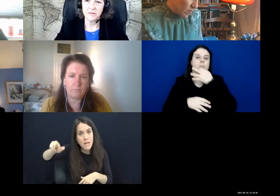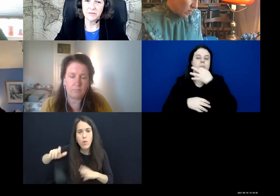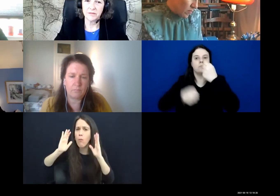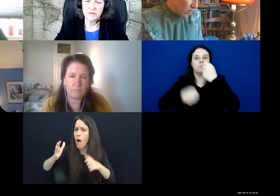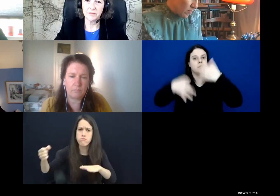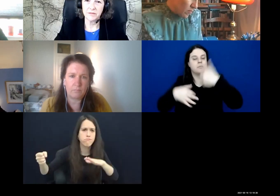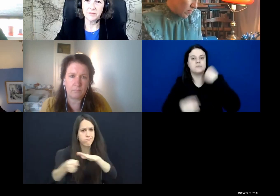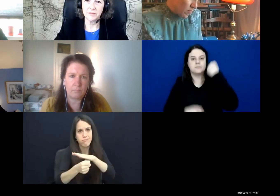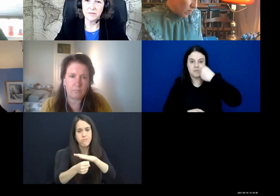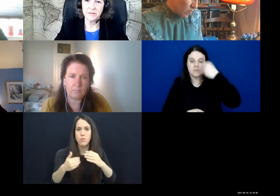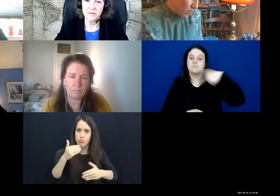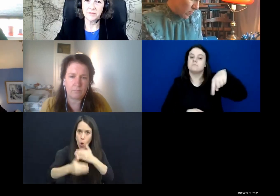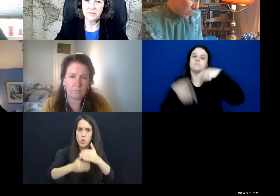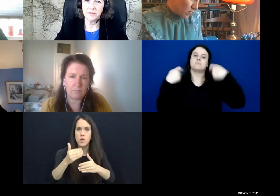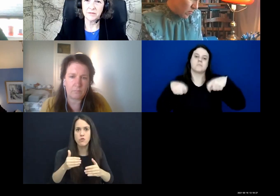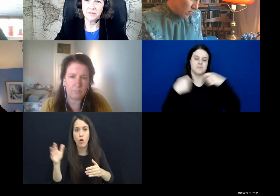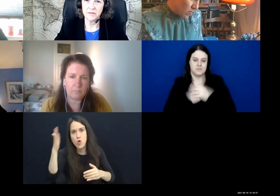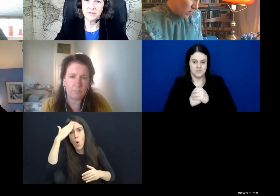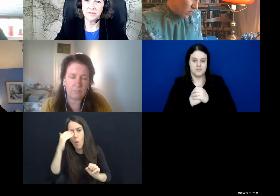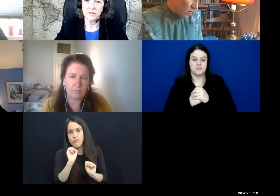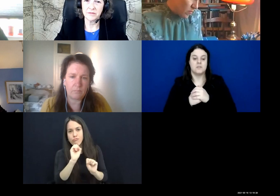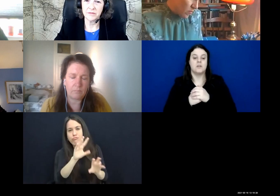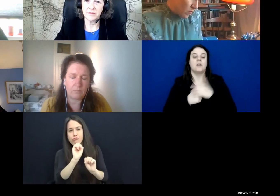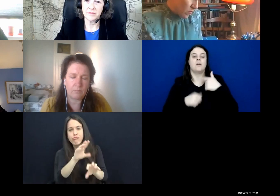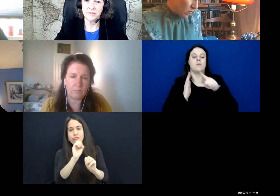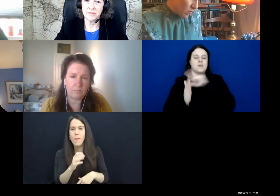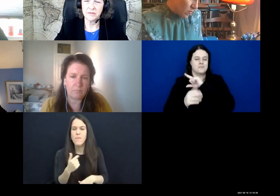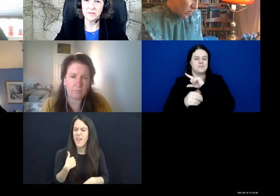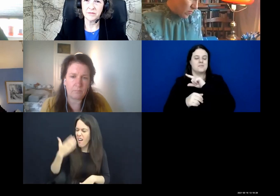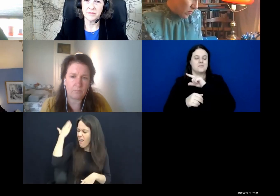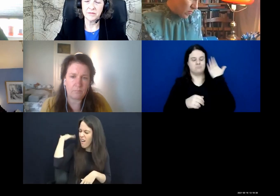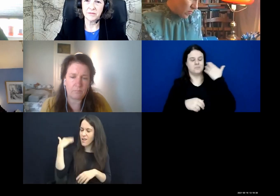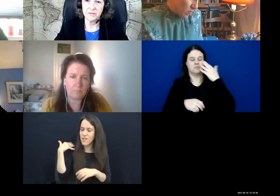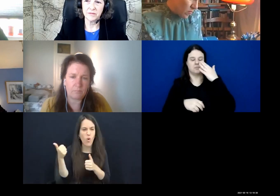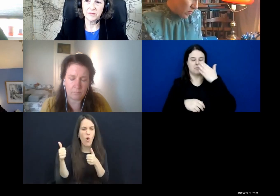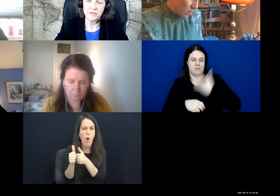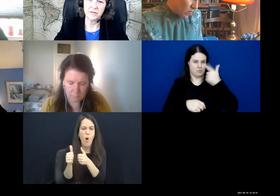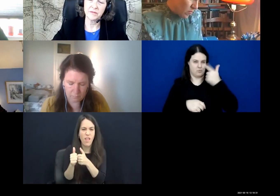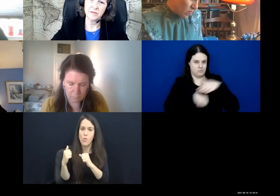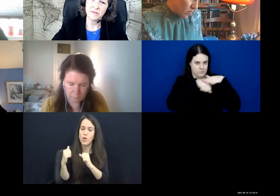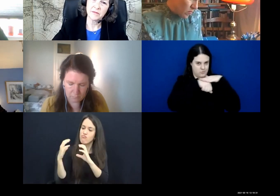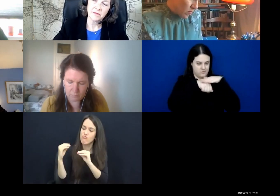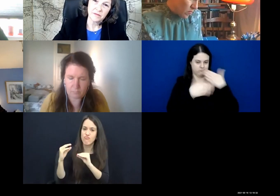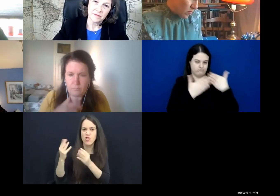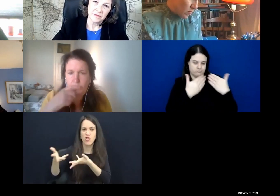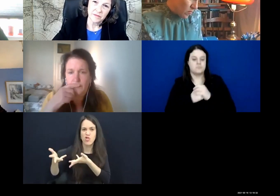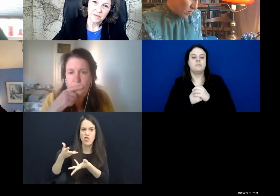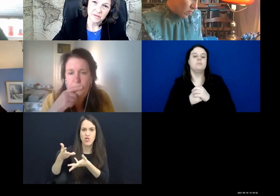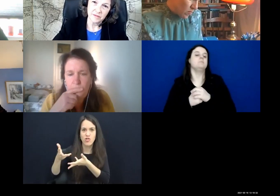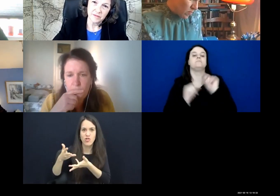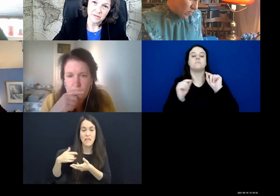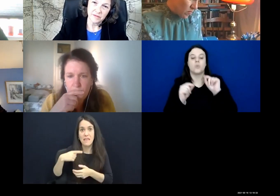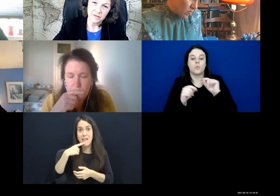journey that we are all taking. I was chatting to a colleague the other day who was just noting that, you know, the